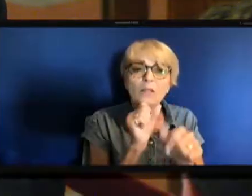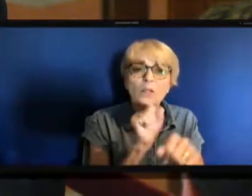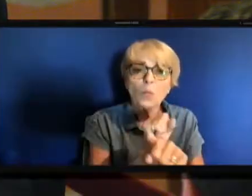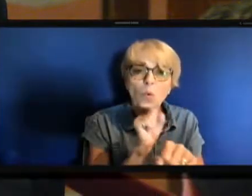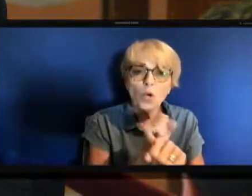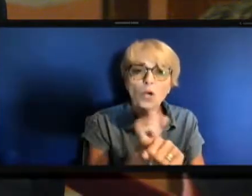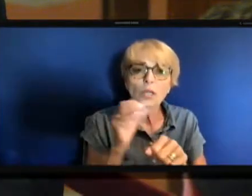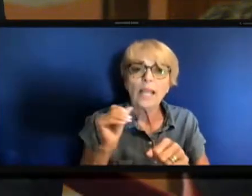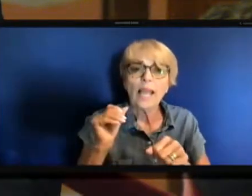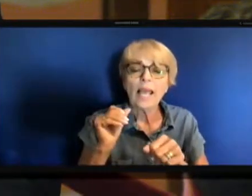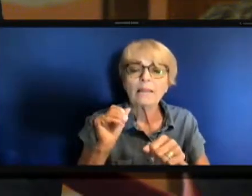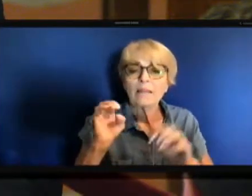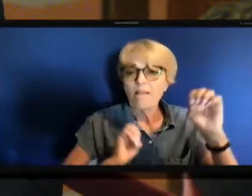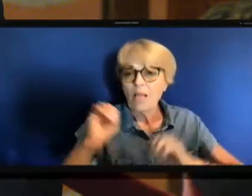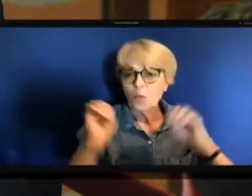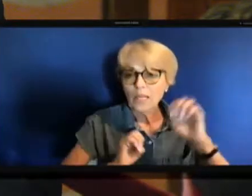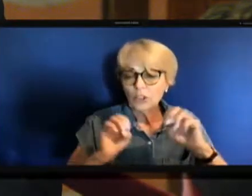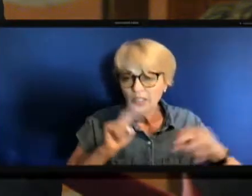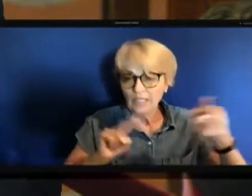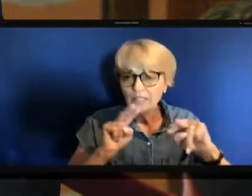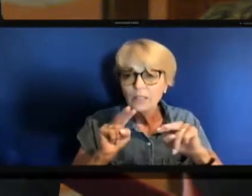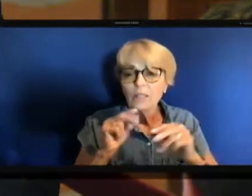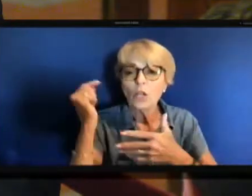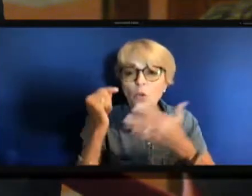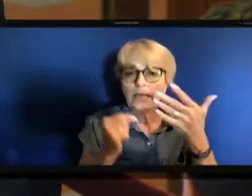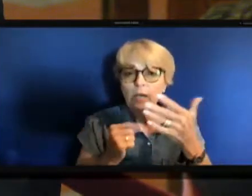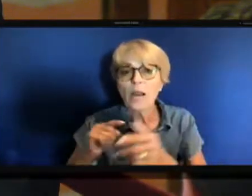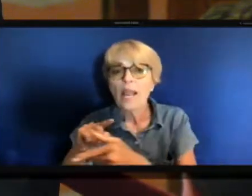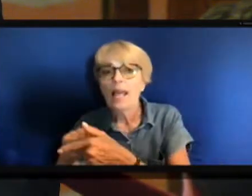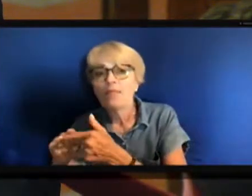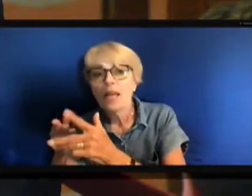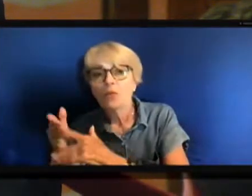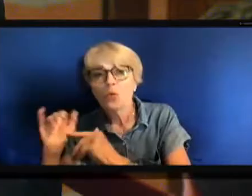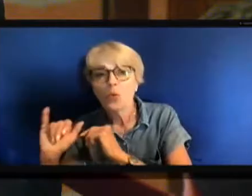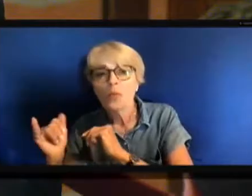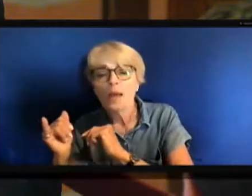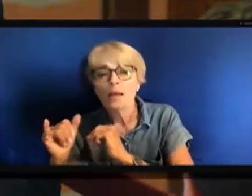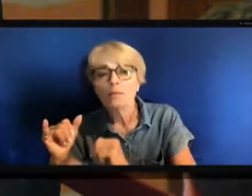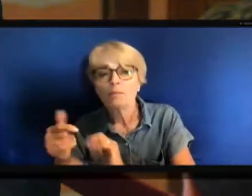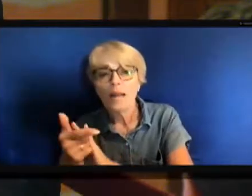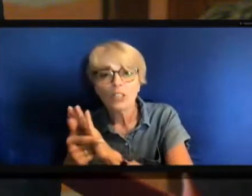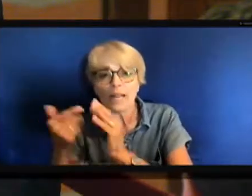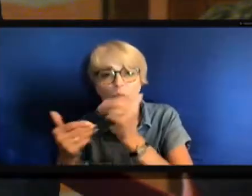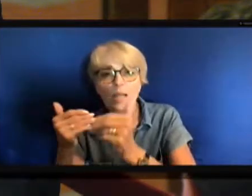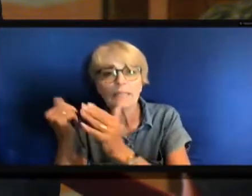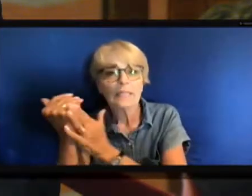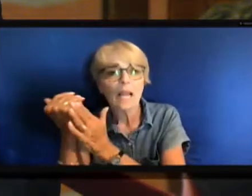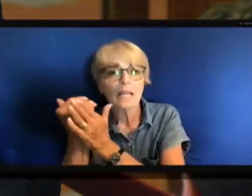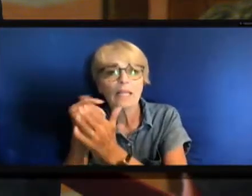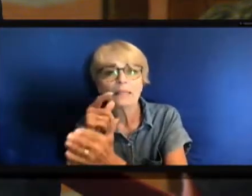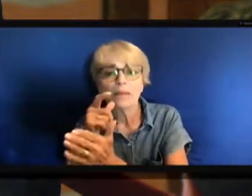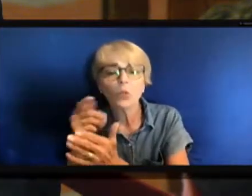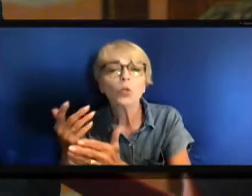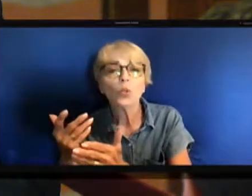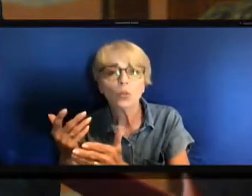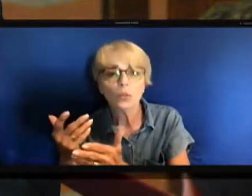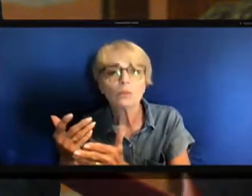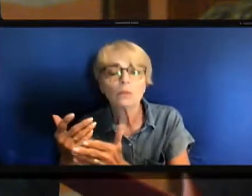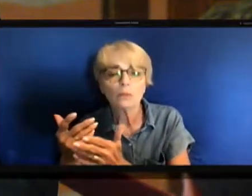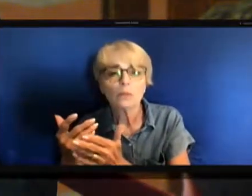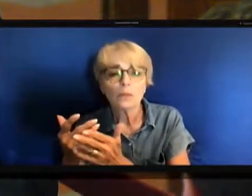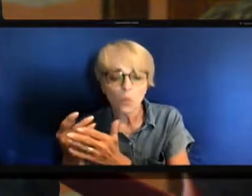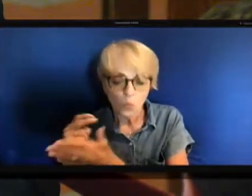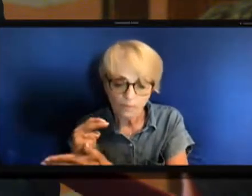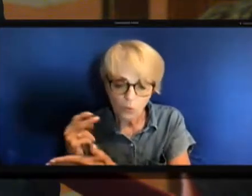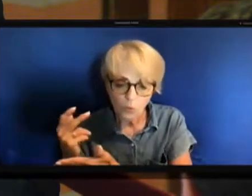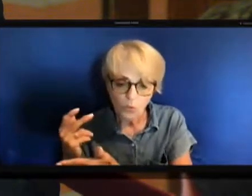and then through the legislative process, a list of who reviewed and